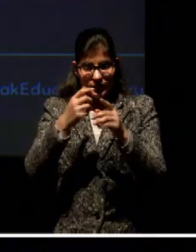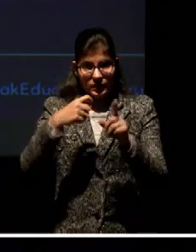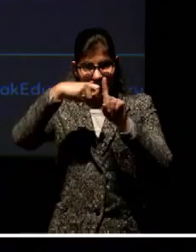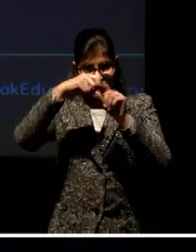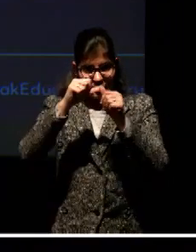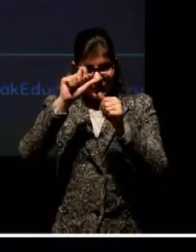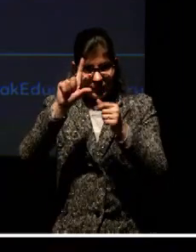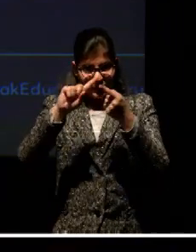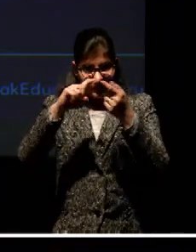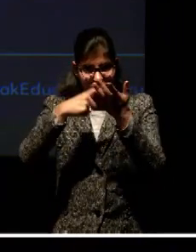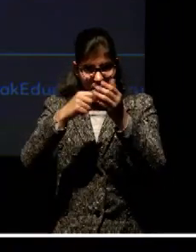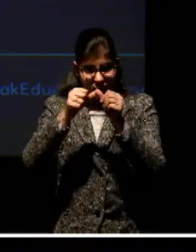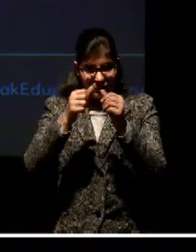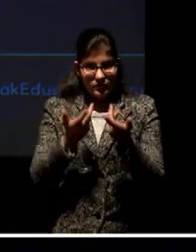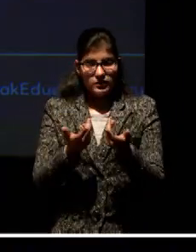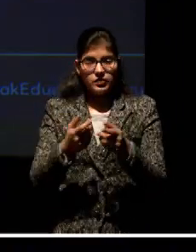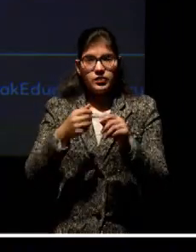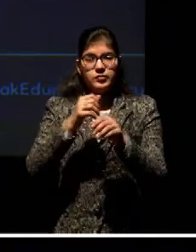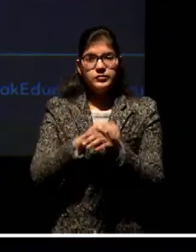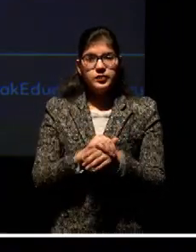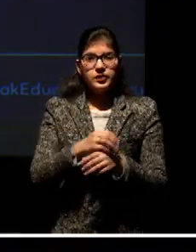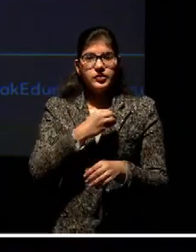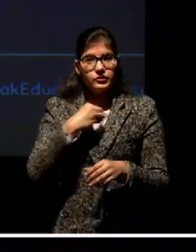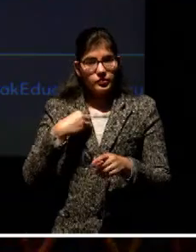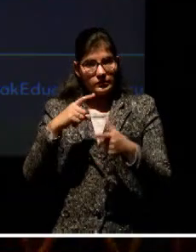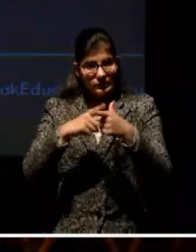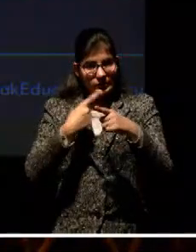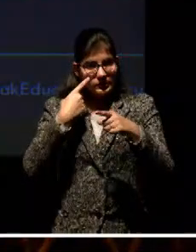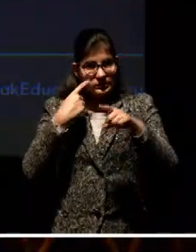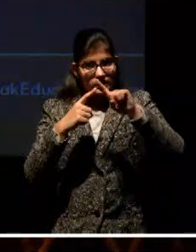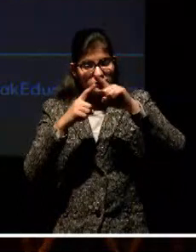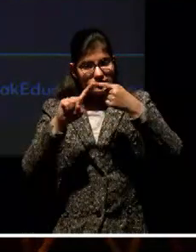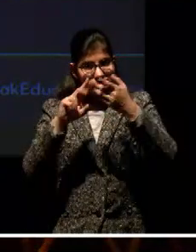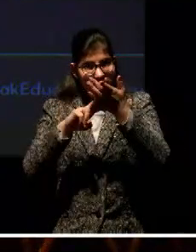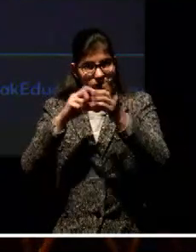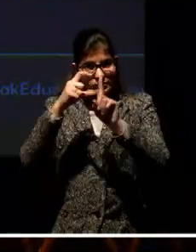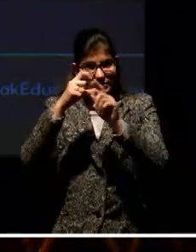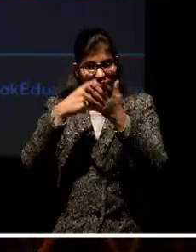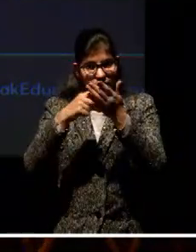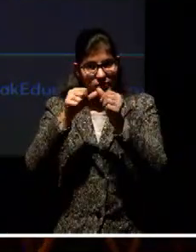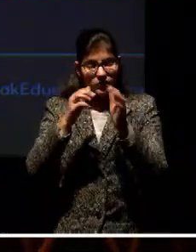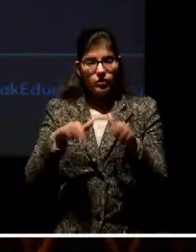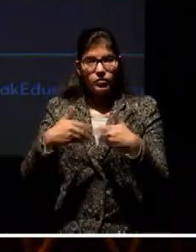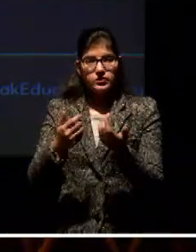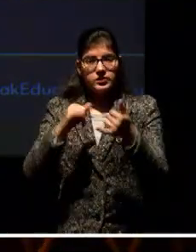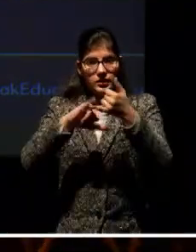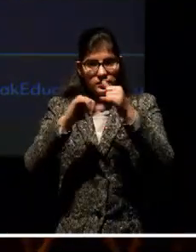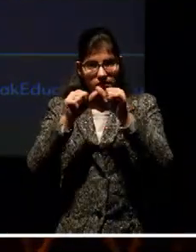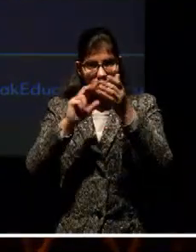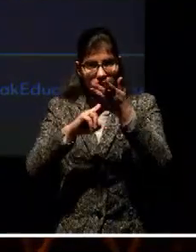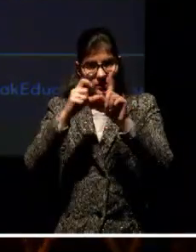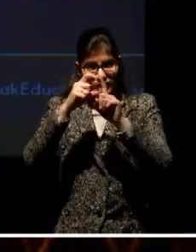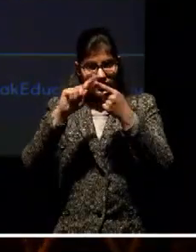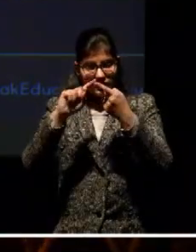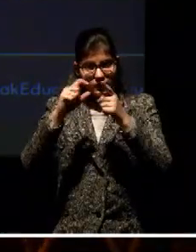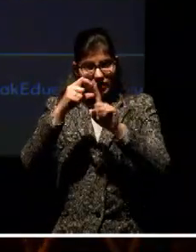Kalraji, Guptaji, Dr. Jitendra Agarwal especially, and Sandeepji, and all my dear friends.